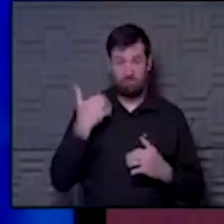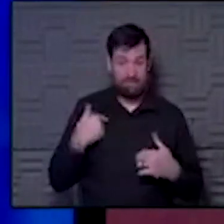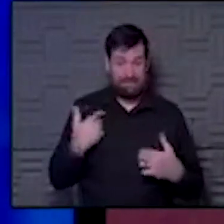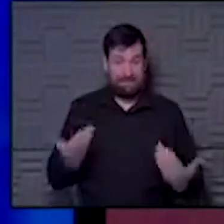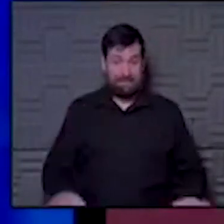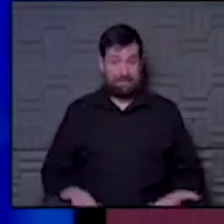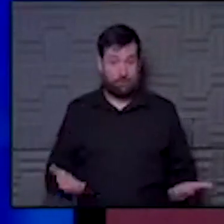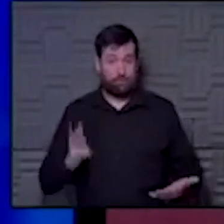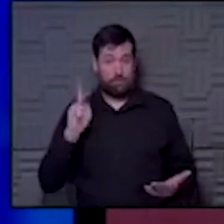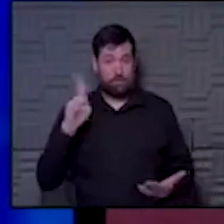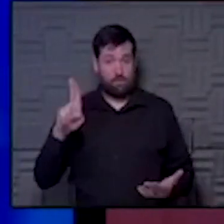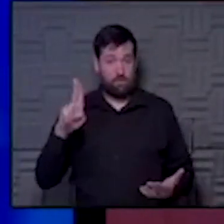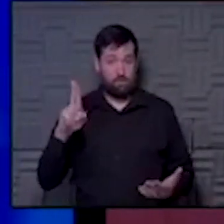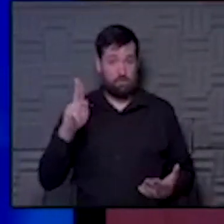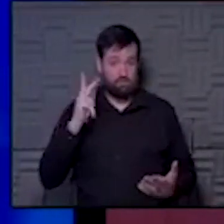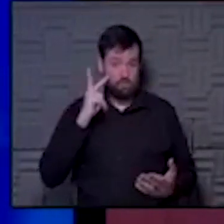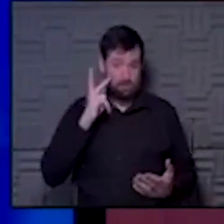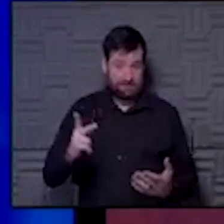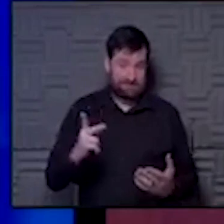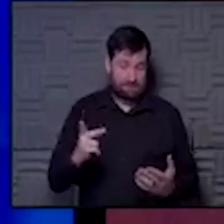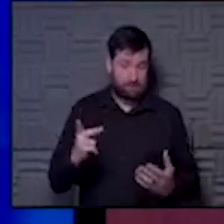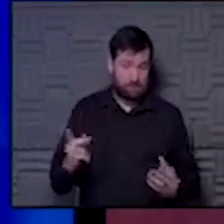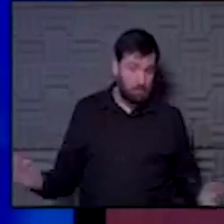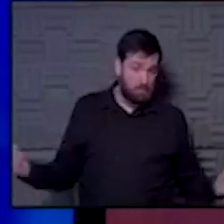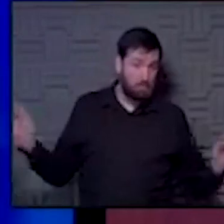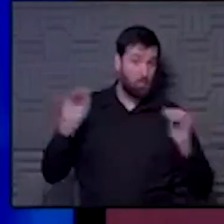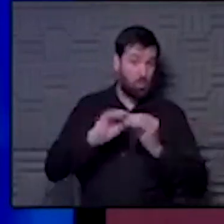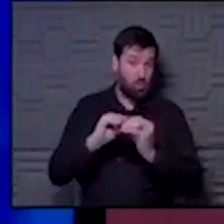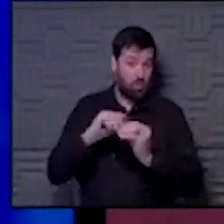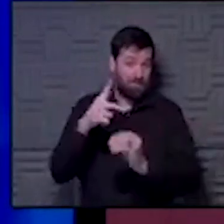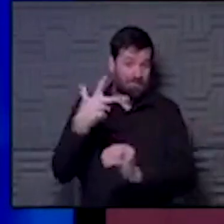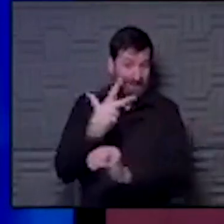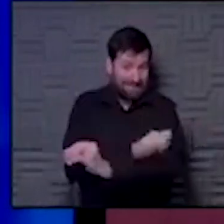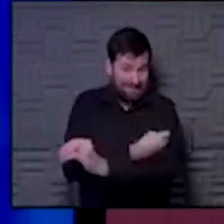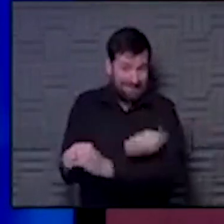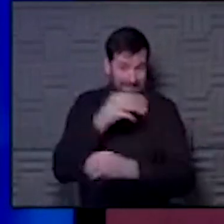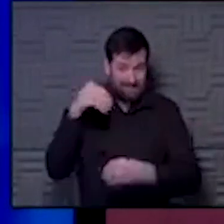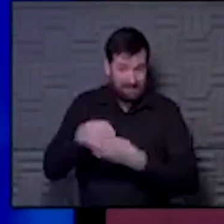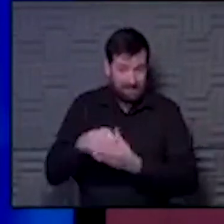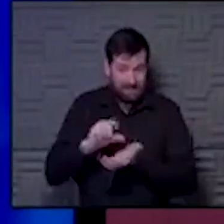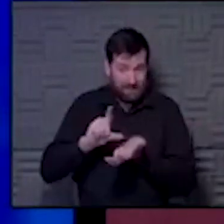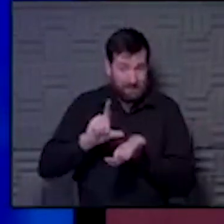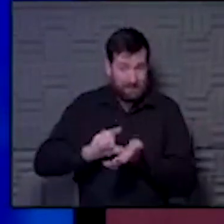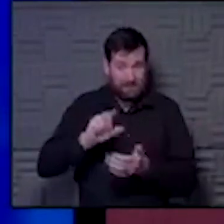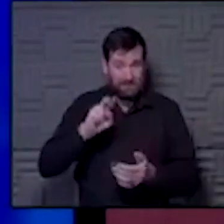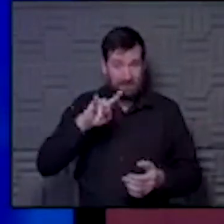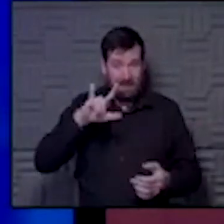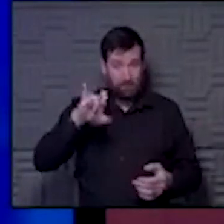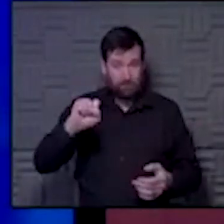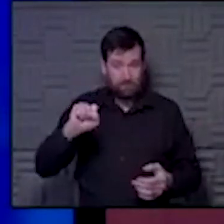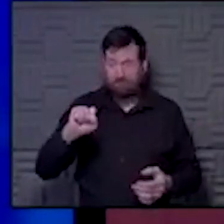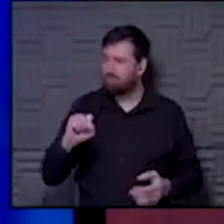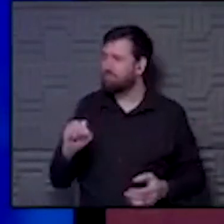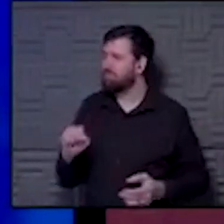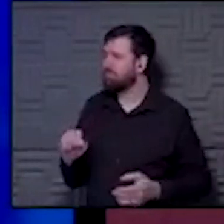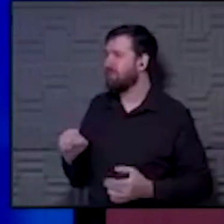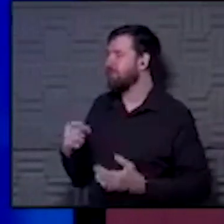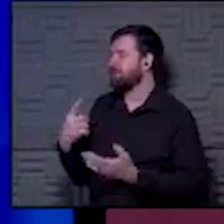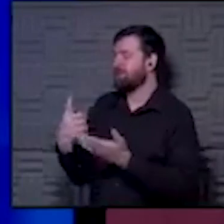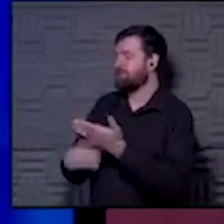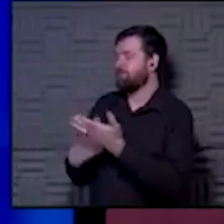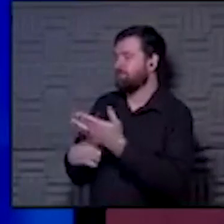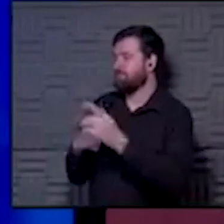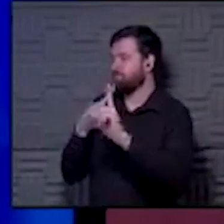at KU seeing extra vaccine in our vials Yeah, that's a as great reported? question. that just got reported yesterday that sometimes instead of